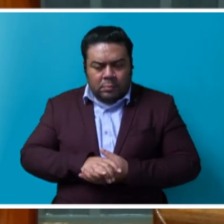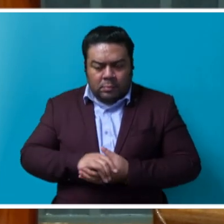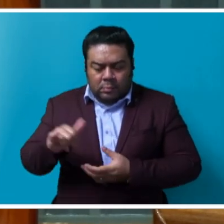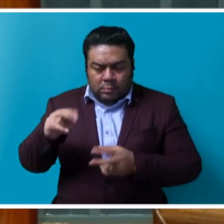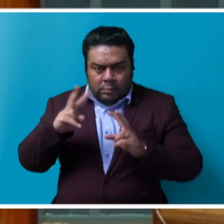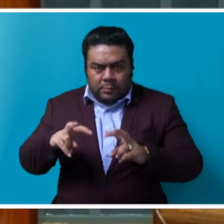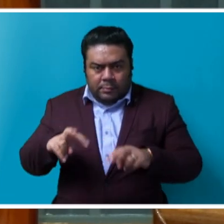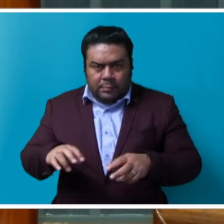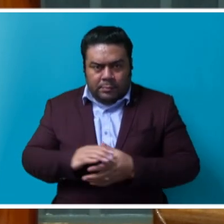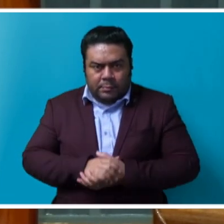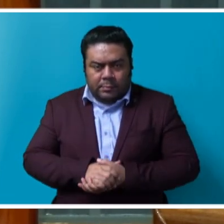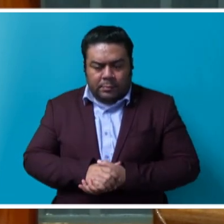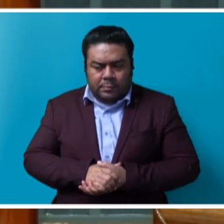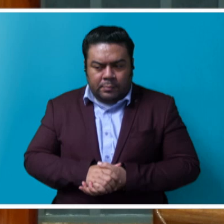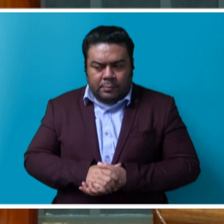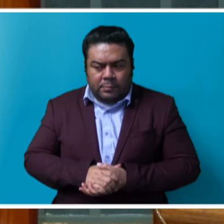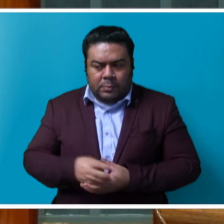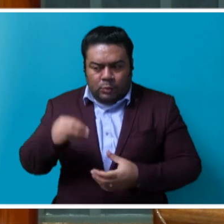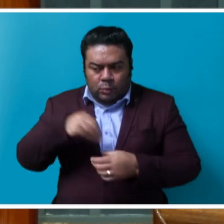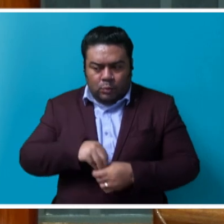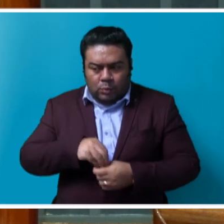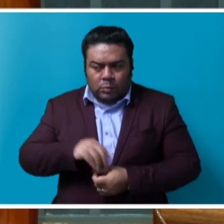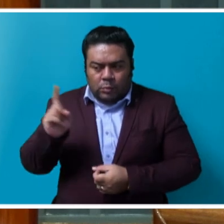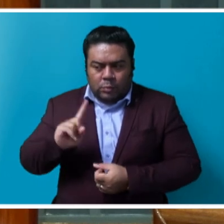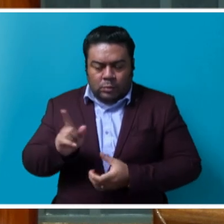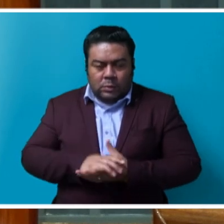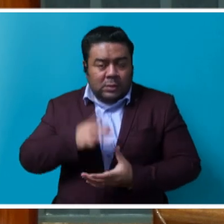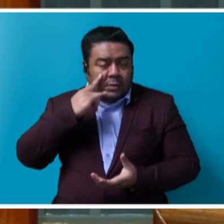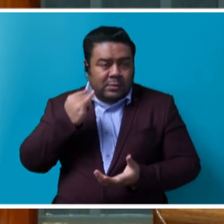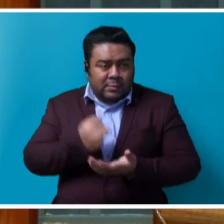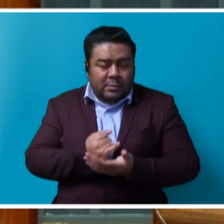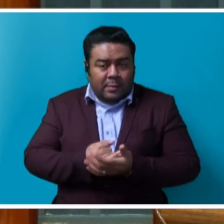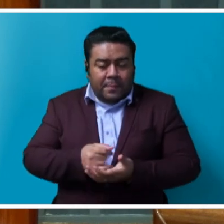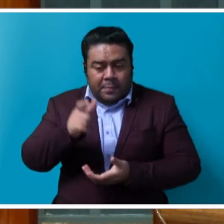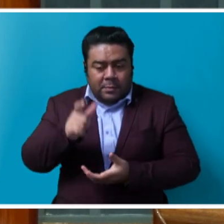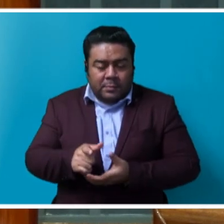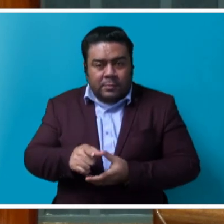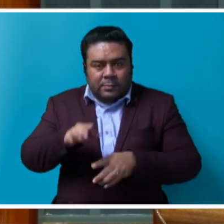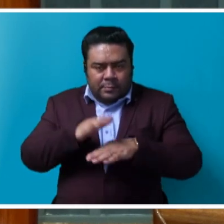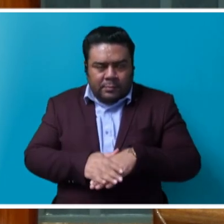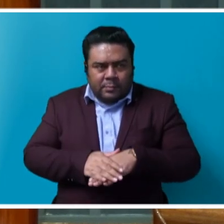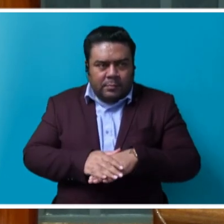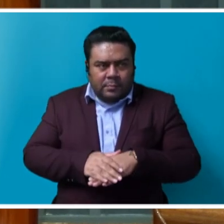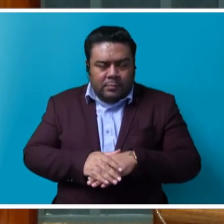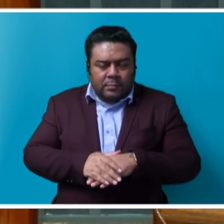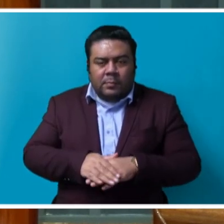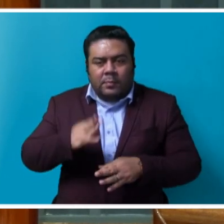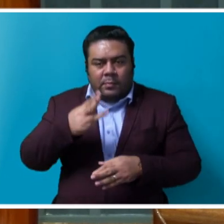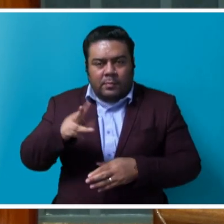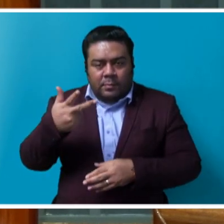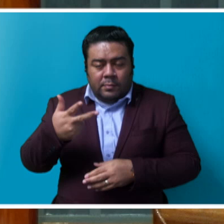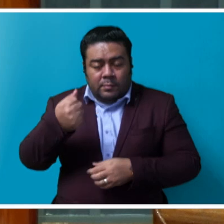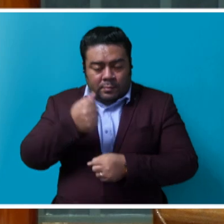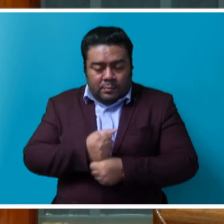considered several scenarios, including identifying the passenger seated in seat 38G on